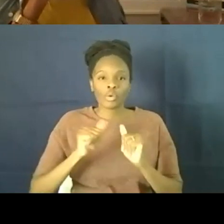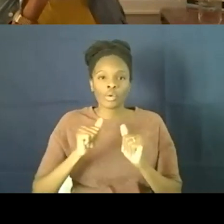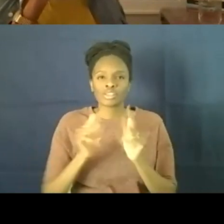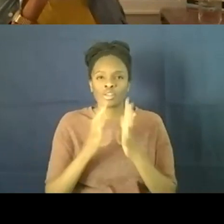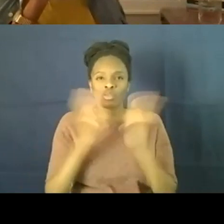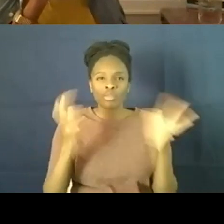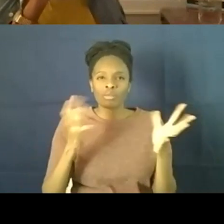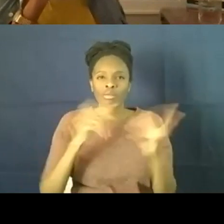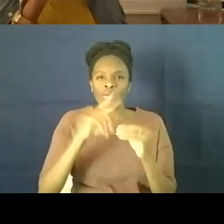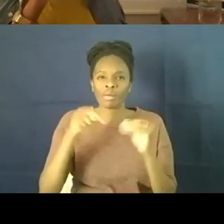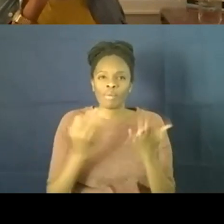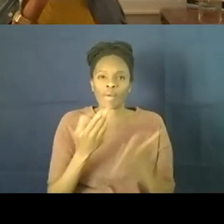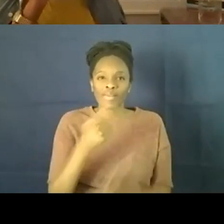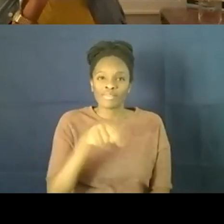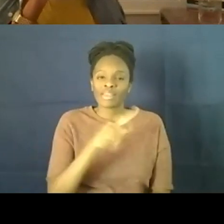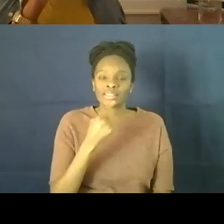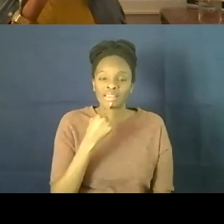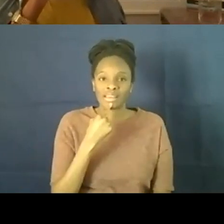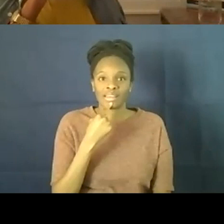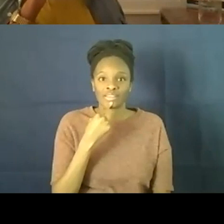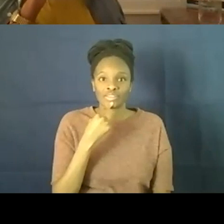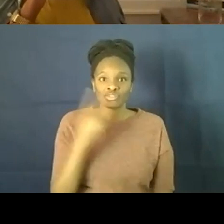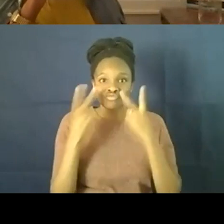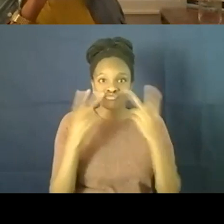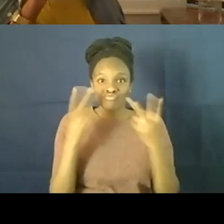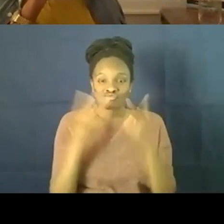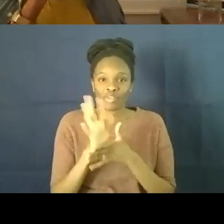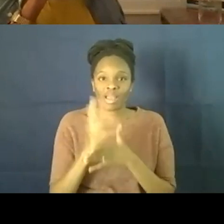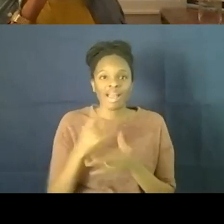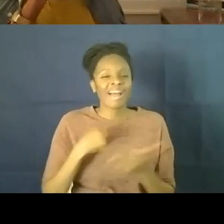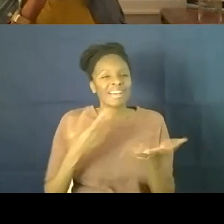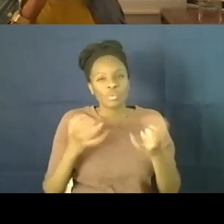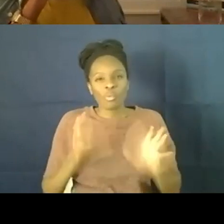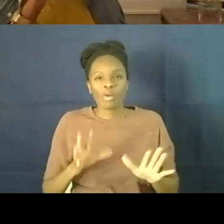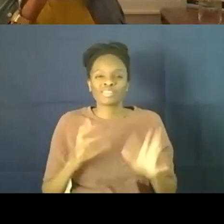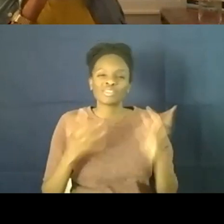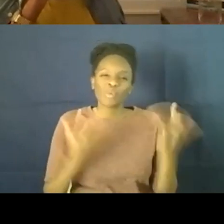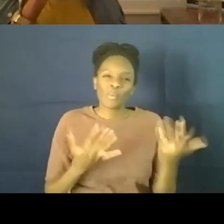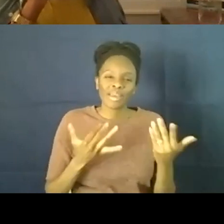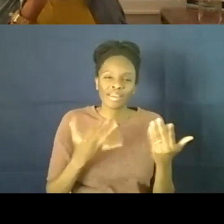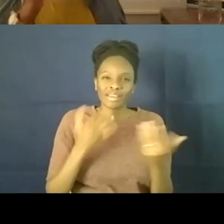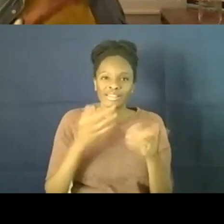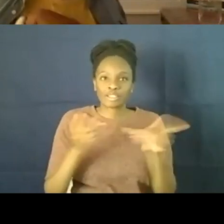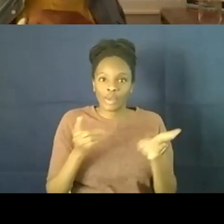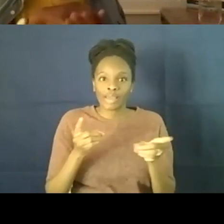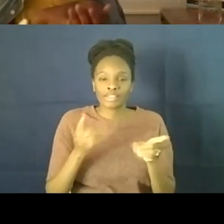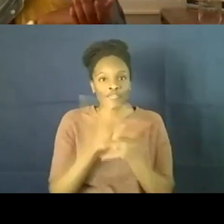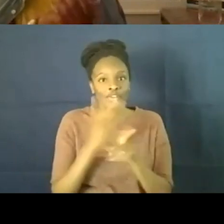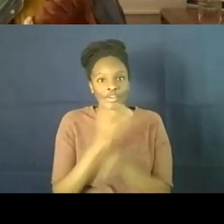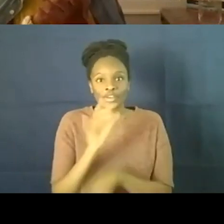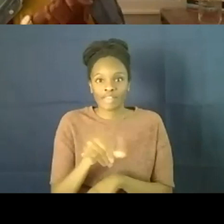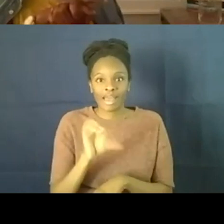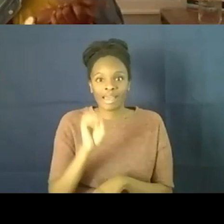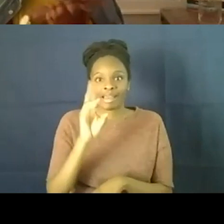say. The cinema of it, you know, I didn't want to wait until it was time to direct it to figure that stuff out. So I wanted to, you know,